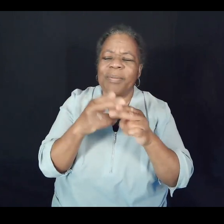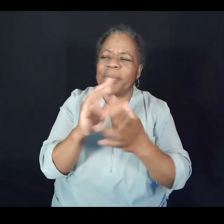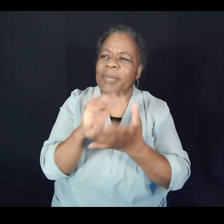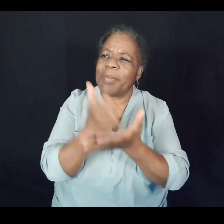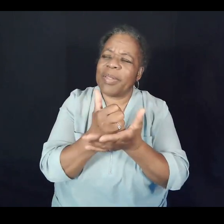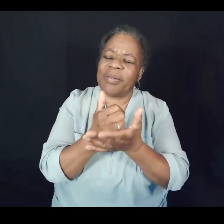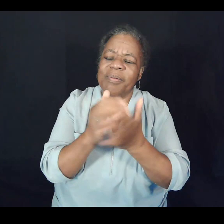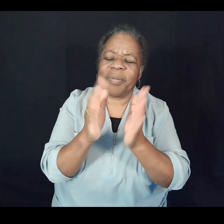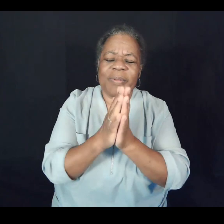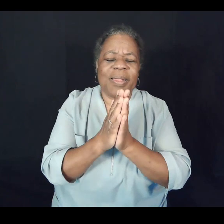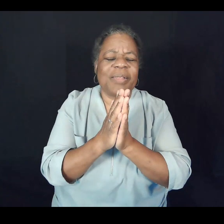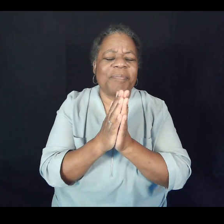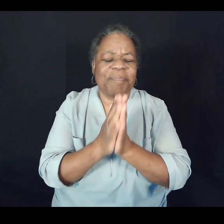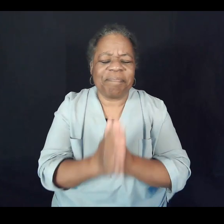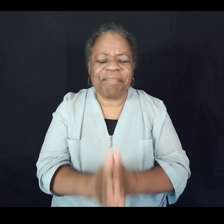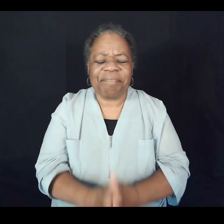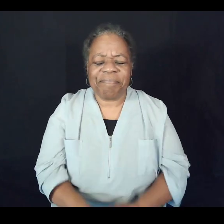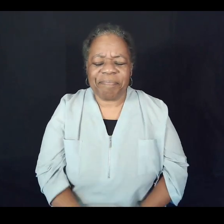Amen.